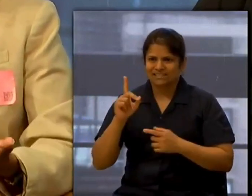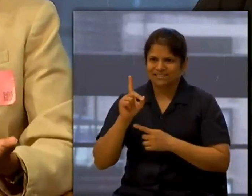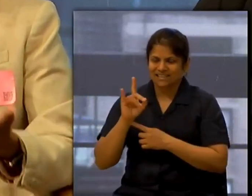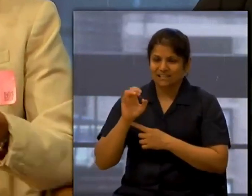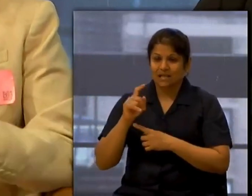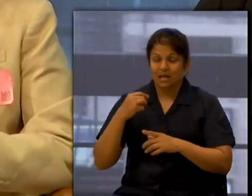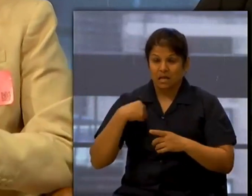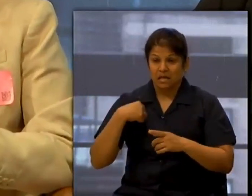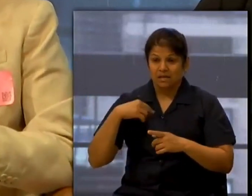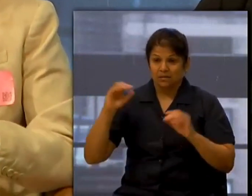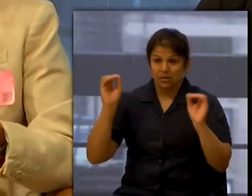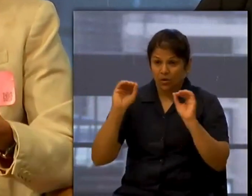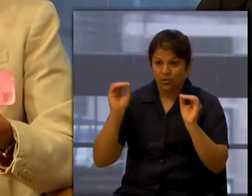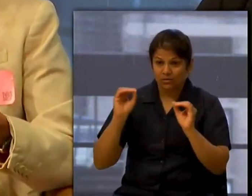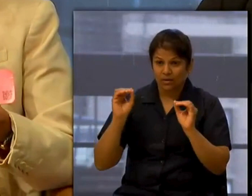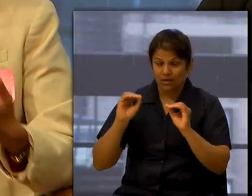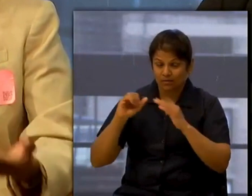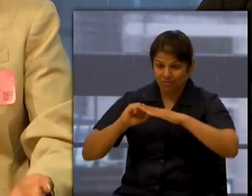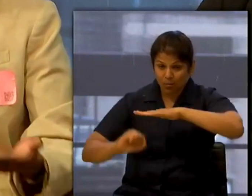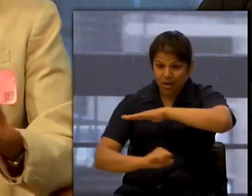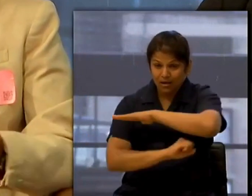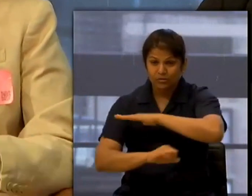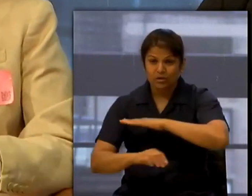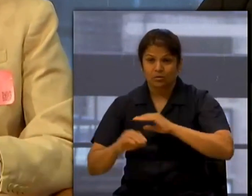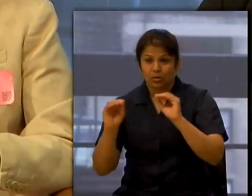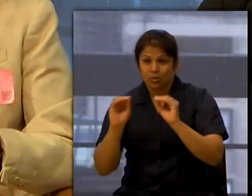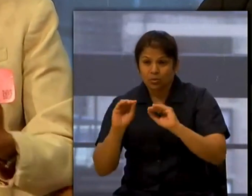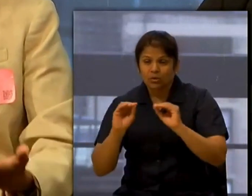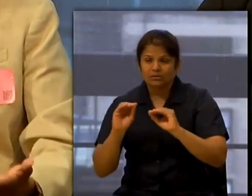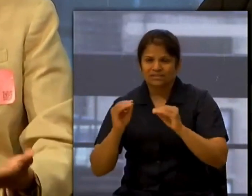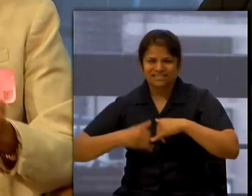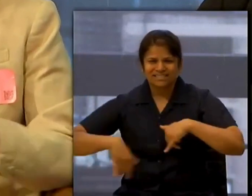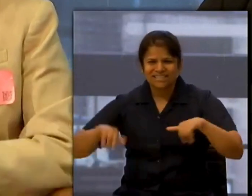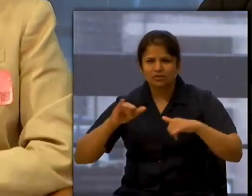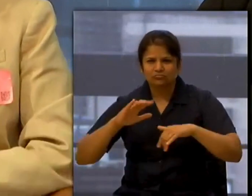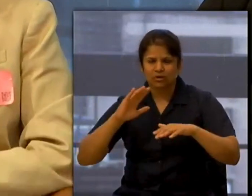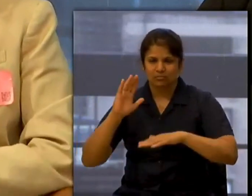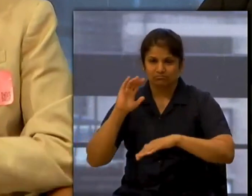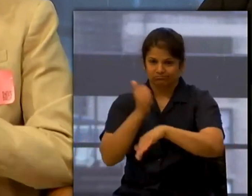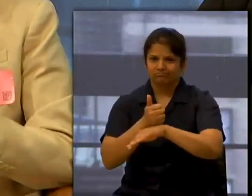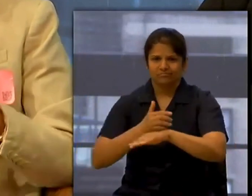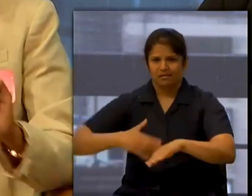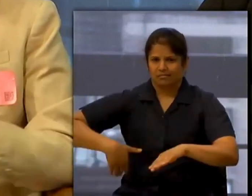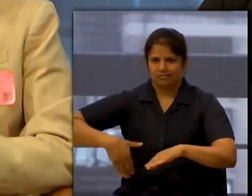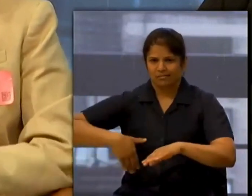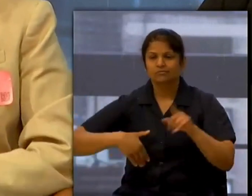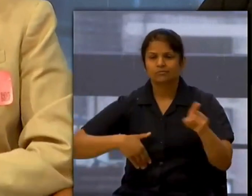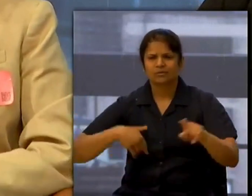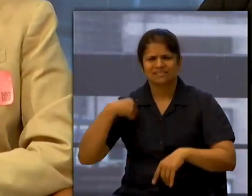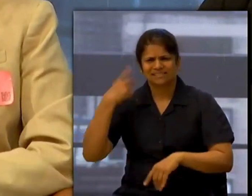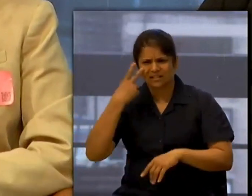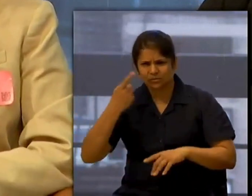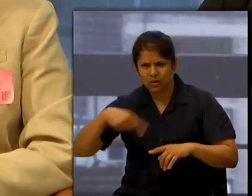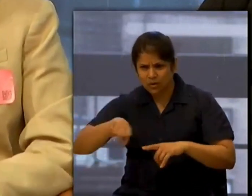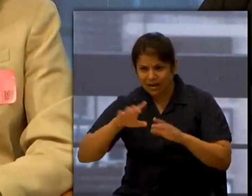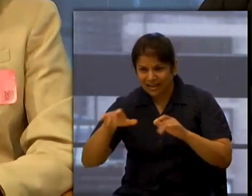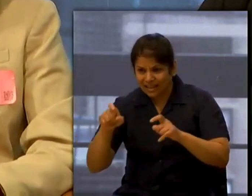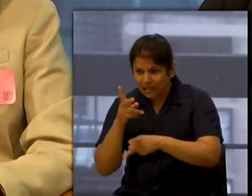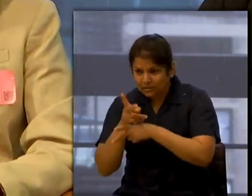at like different populations that are receiving more or less care, that's again really hard to do when everyone's kind of doing their own thing.